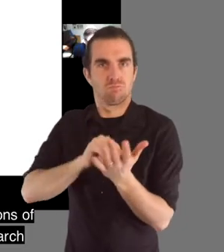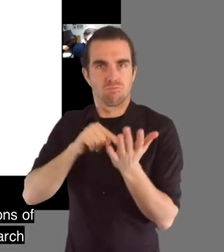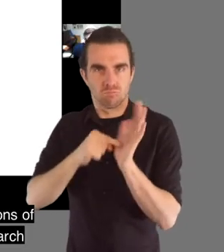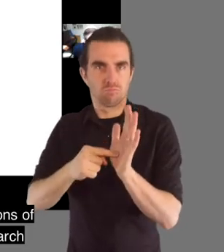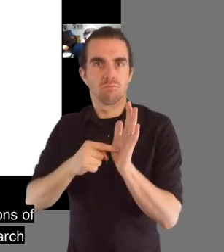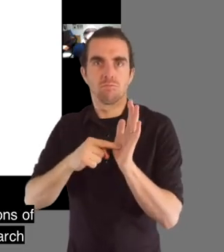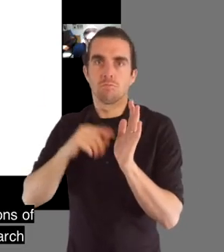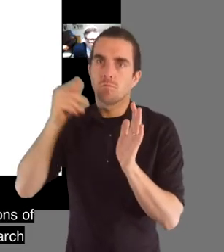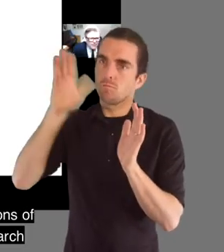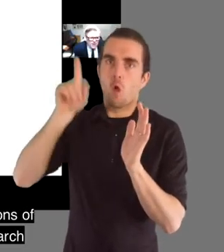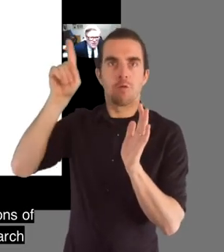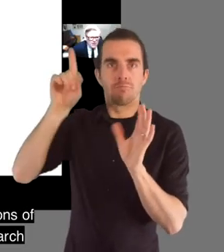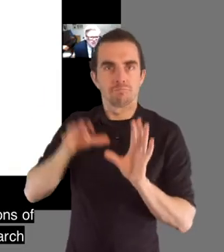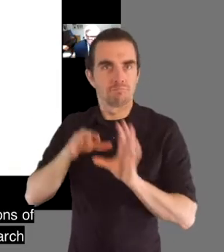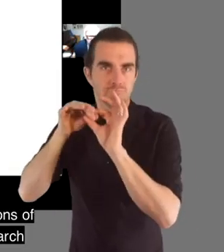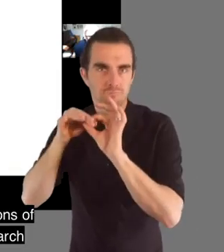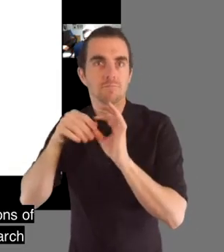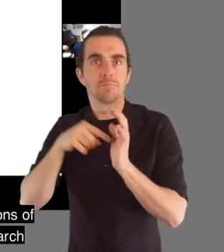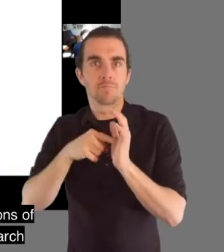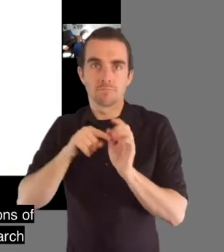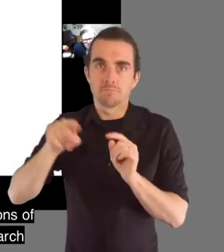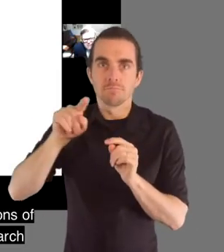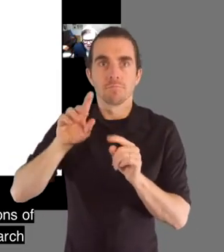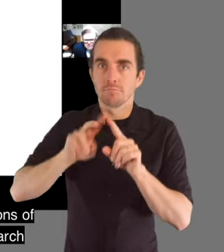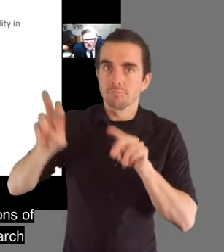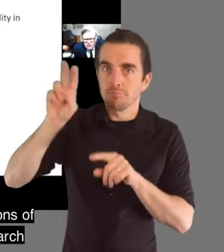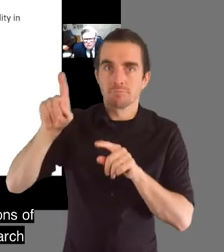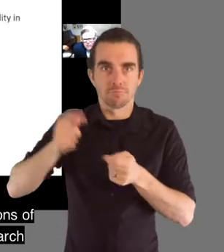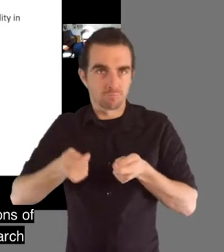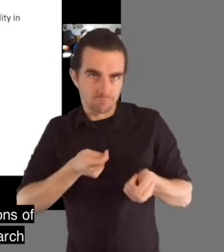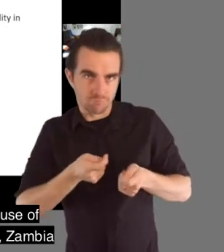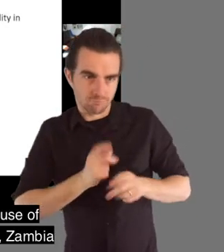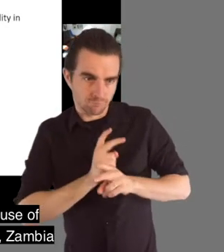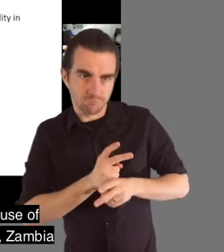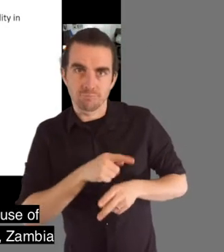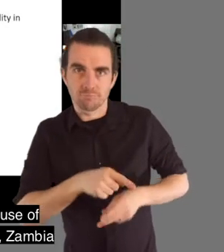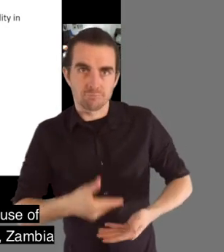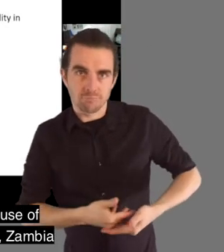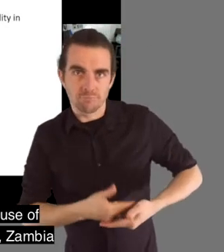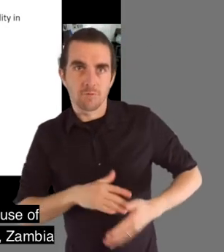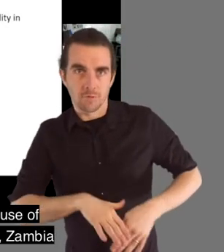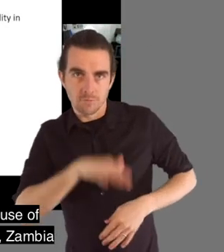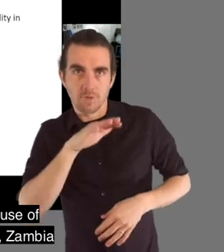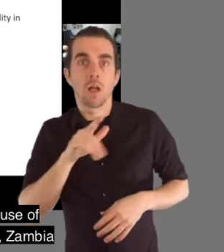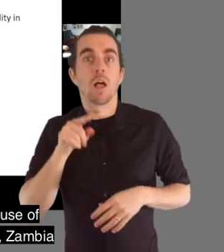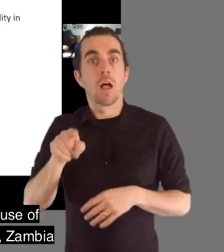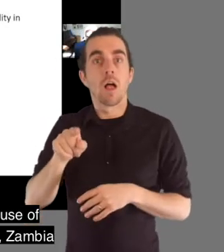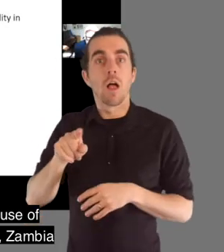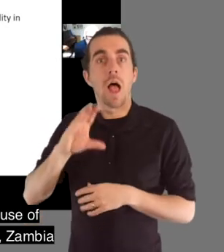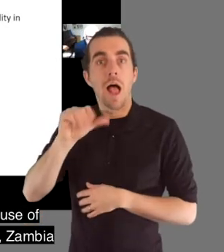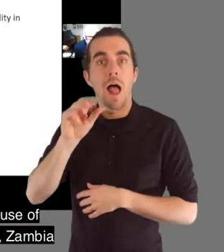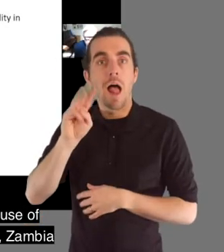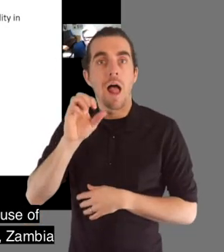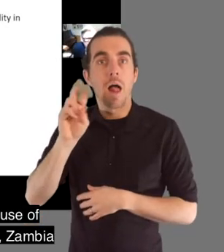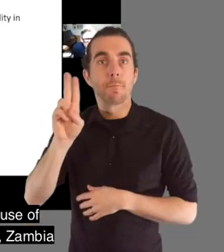an act of God. Actions of parents, mainly mothers, research indicates that beliefs about the causes of disability in,